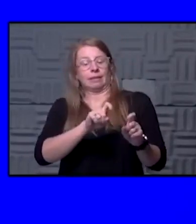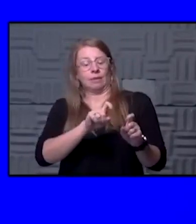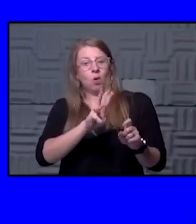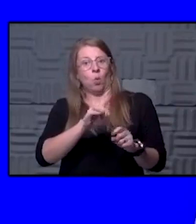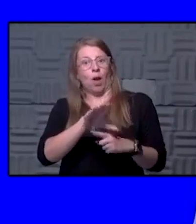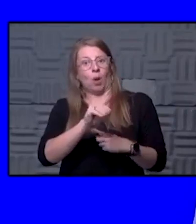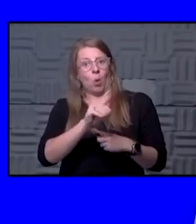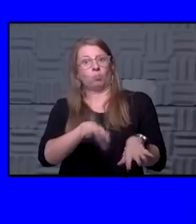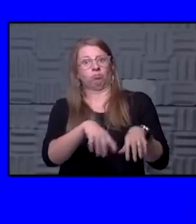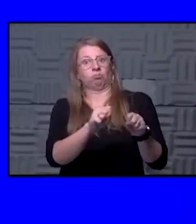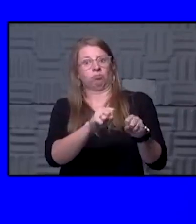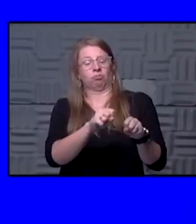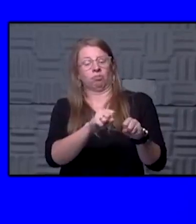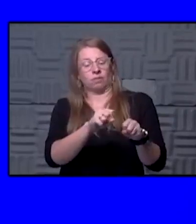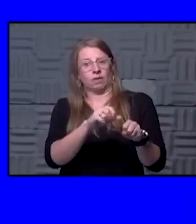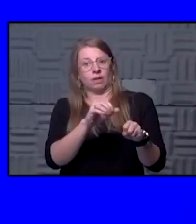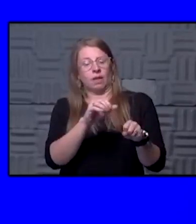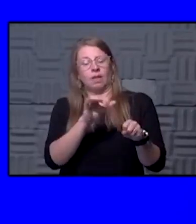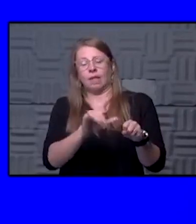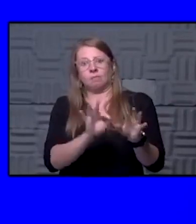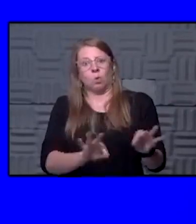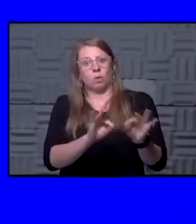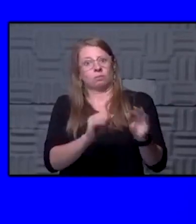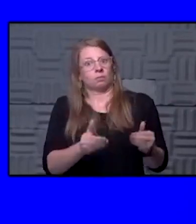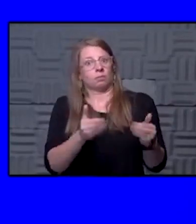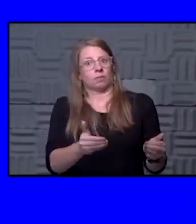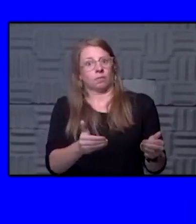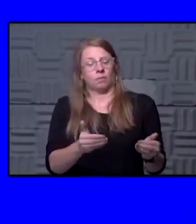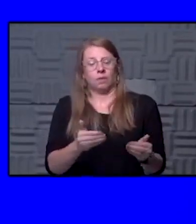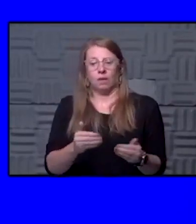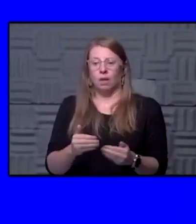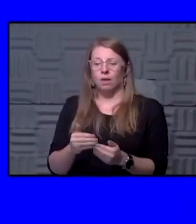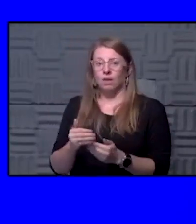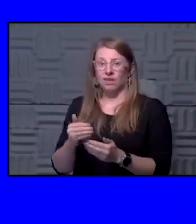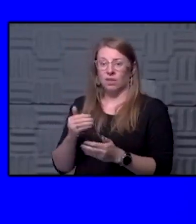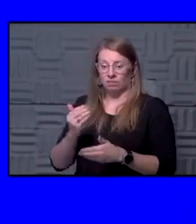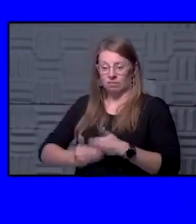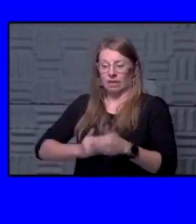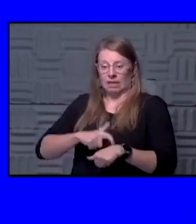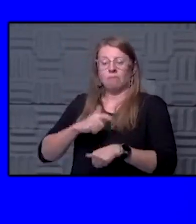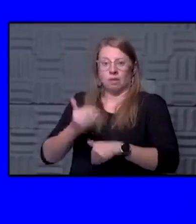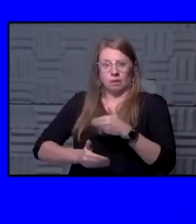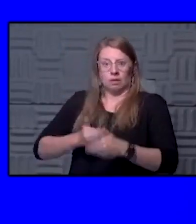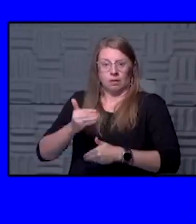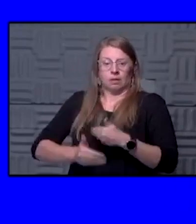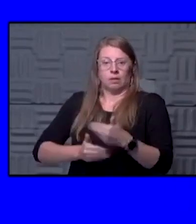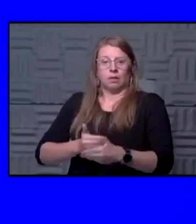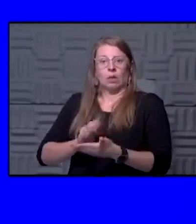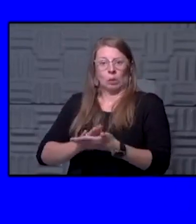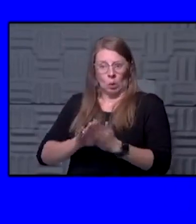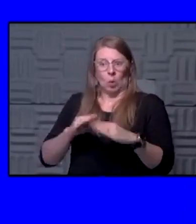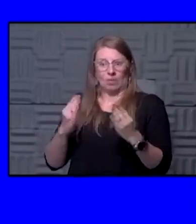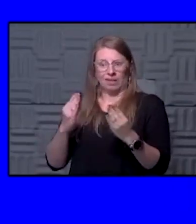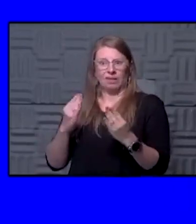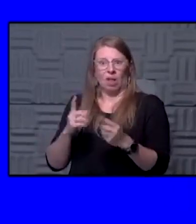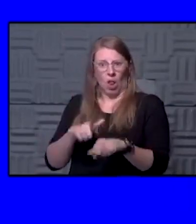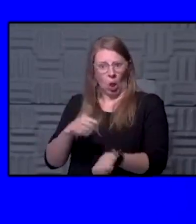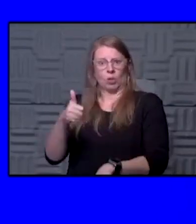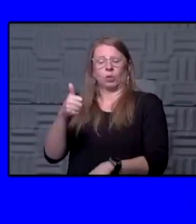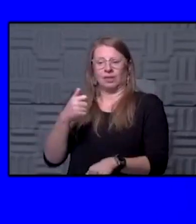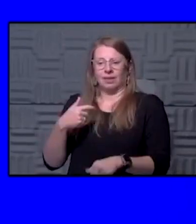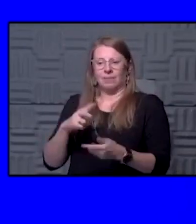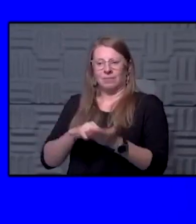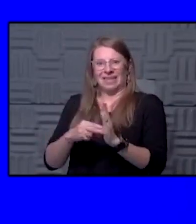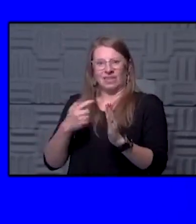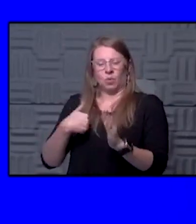doing, that is going to be a big thing moving forward. And I think as we get further into this, we need better access to testing. But I think